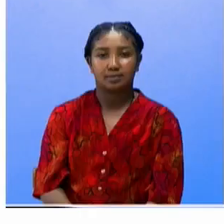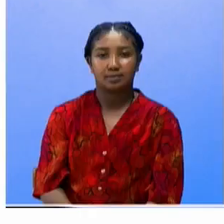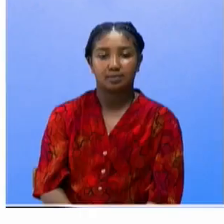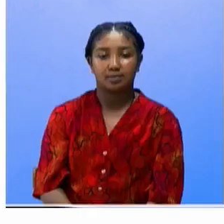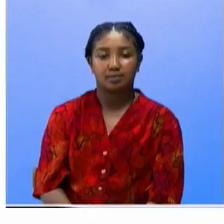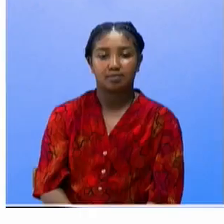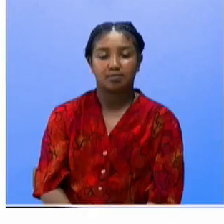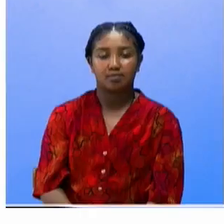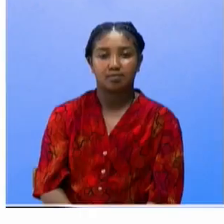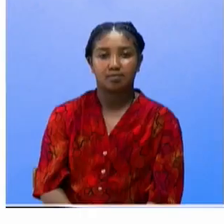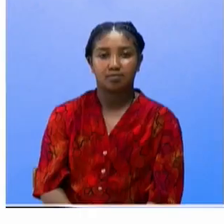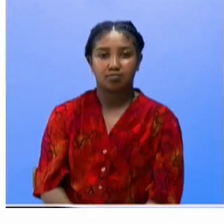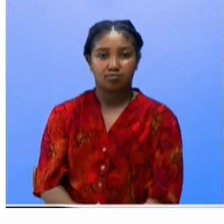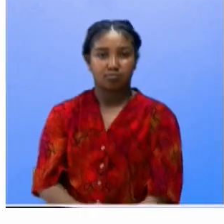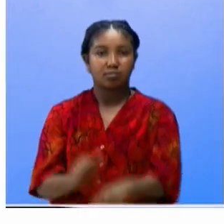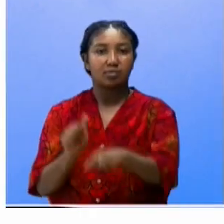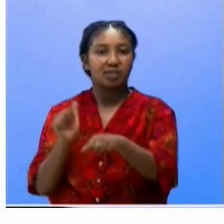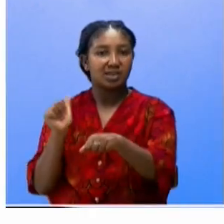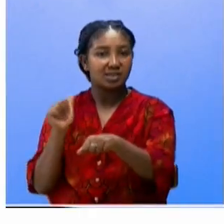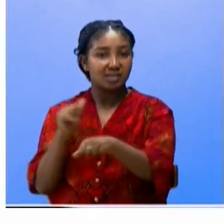sent the letter.